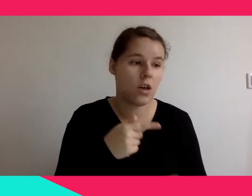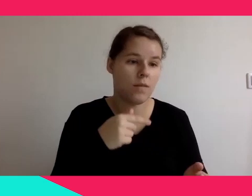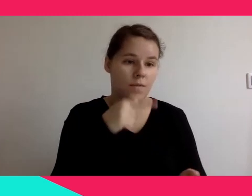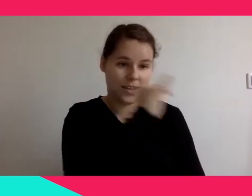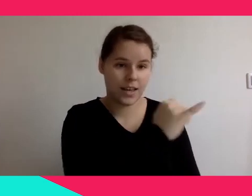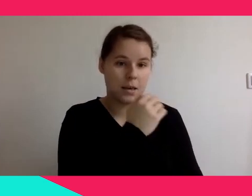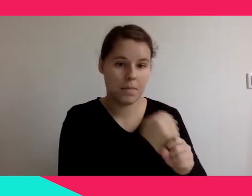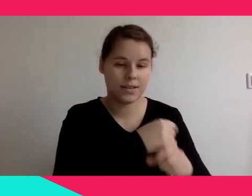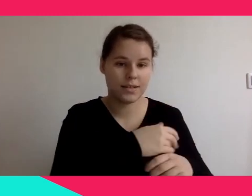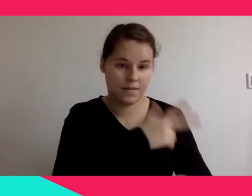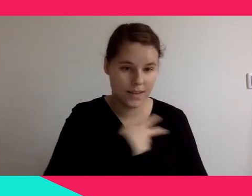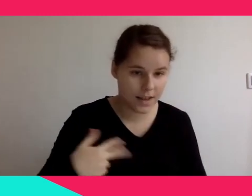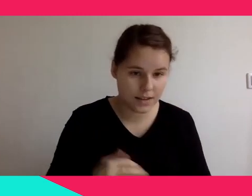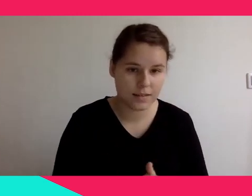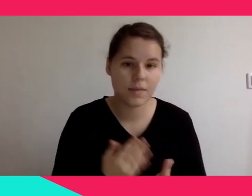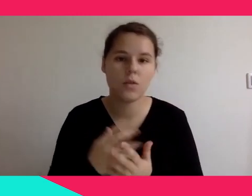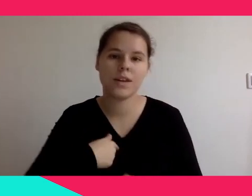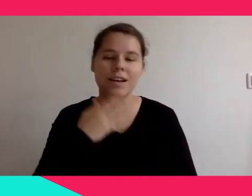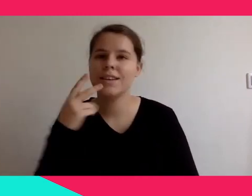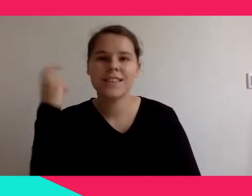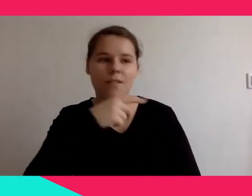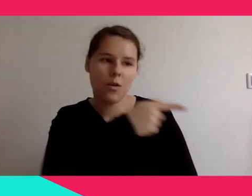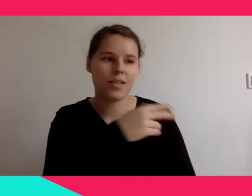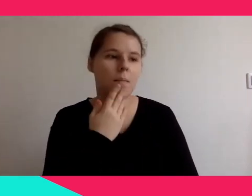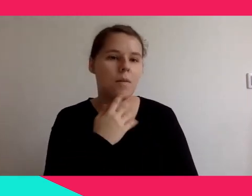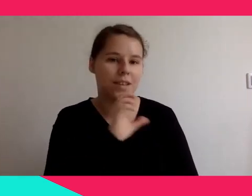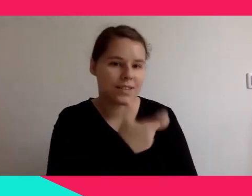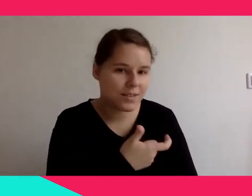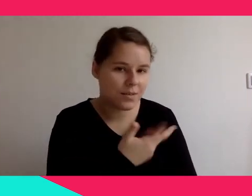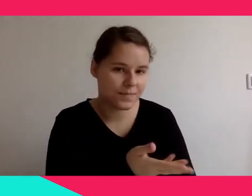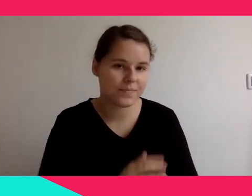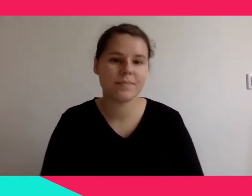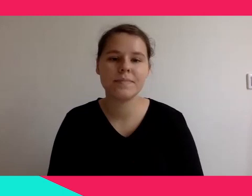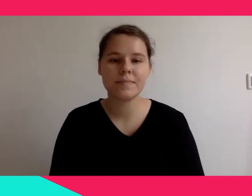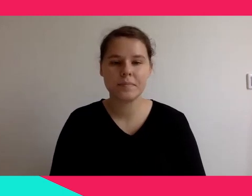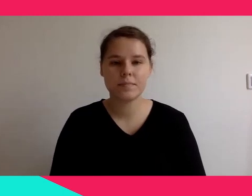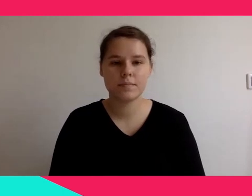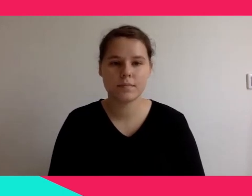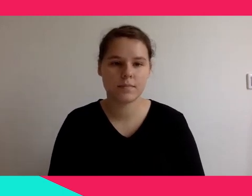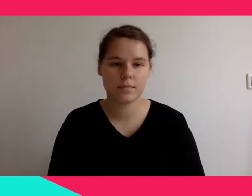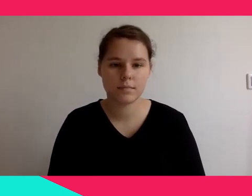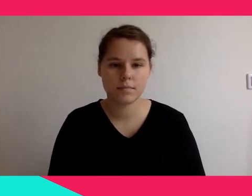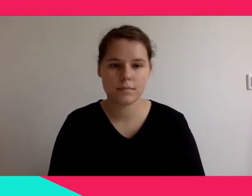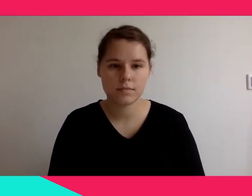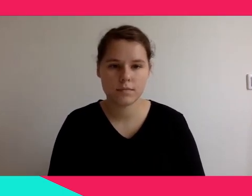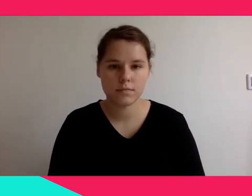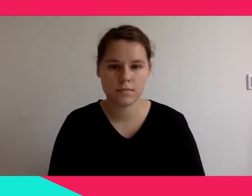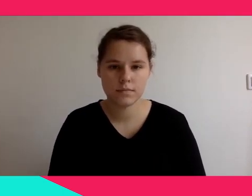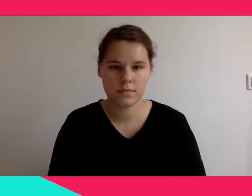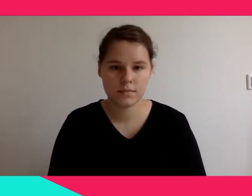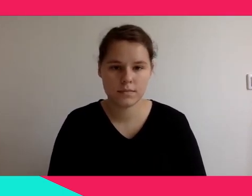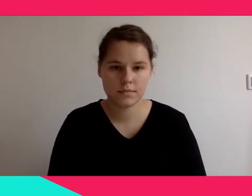open data advocate. So she'll definitely explain to us what these words